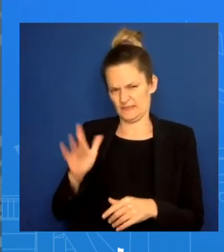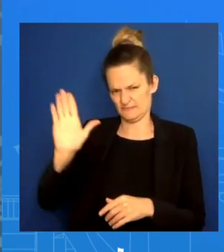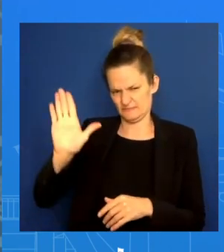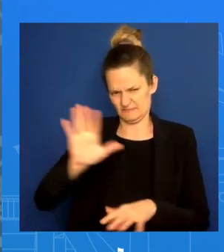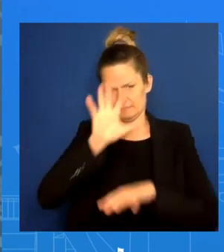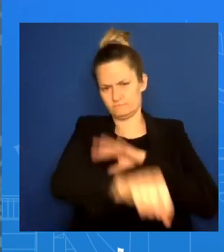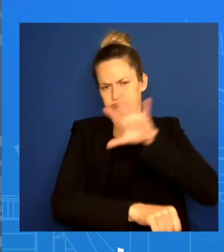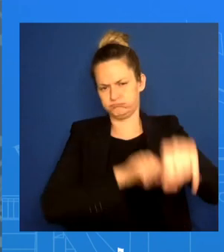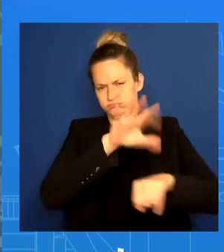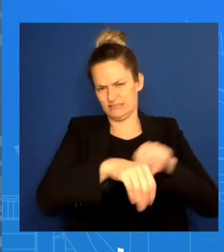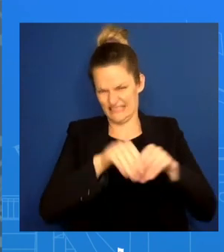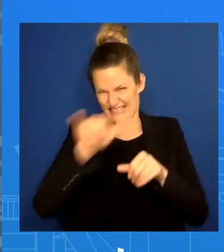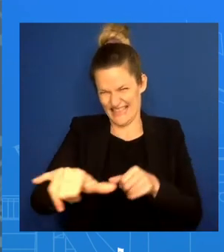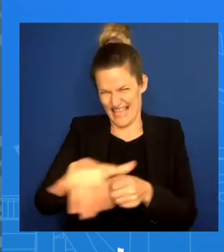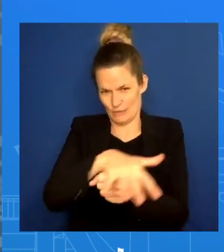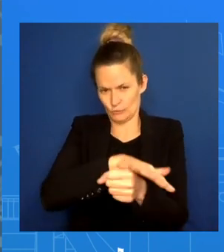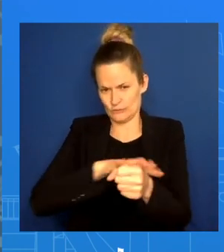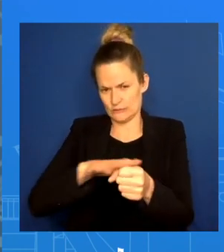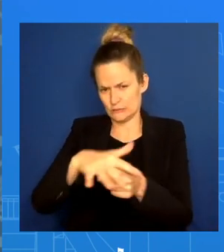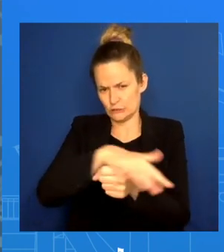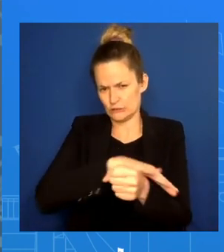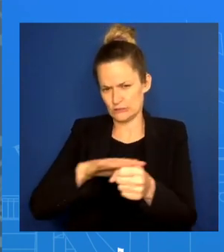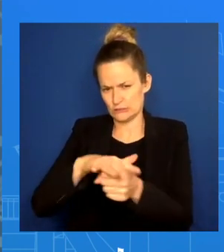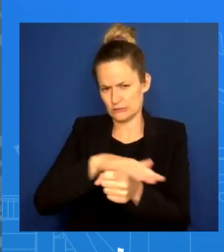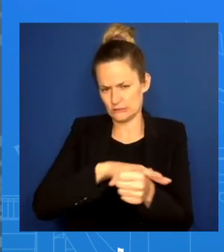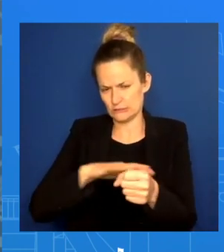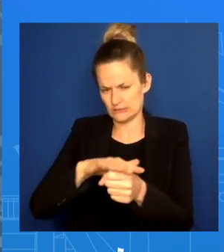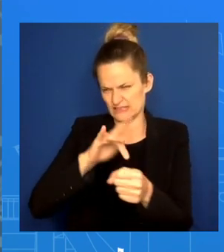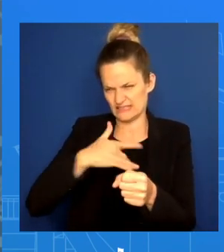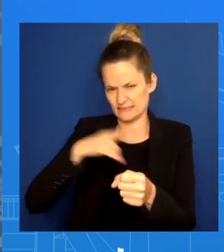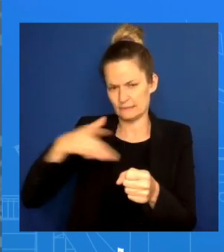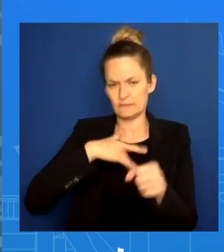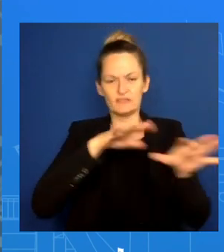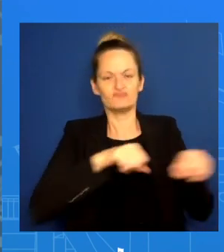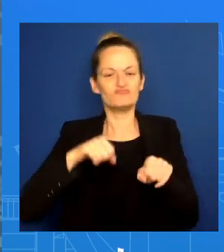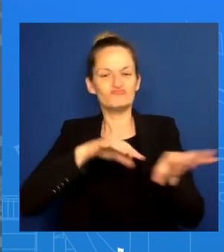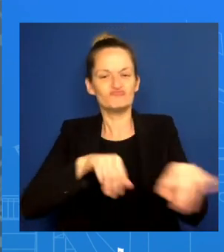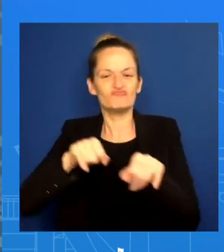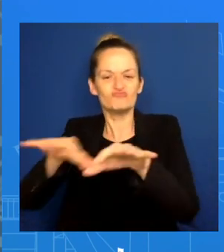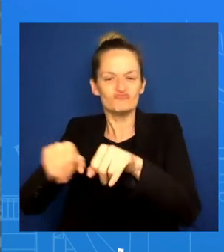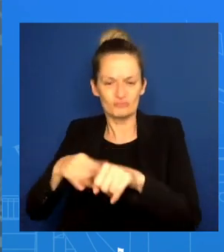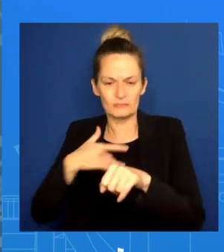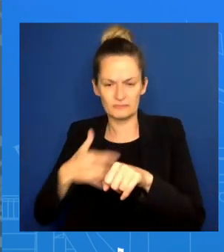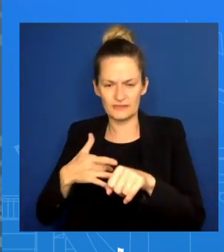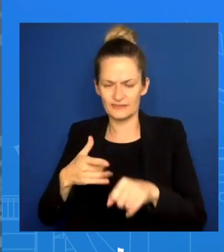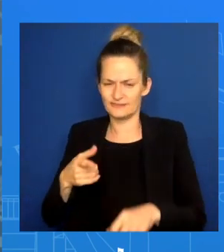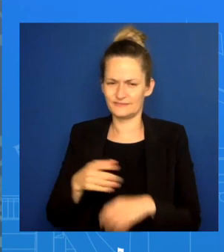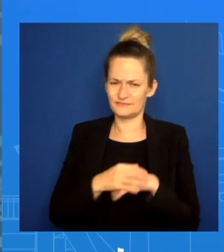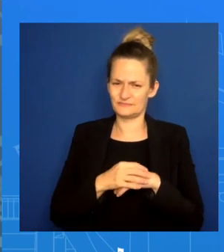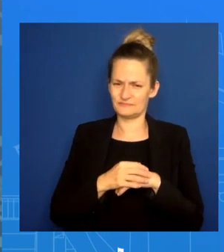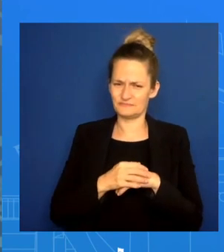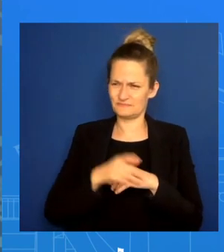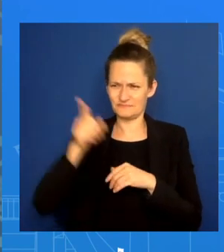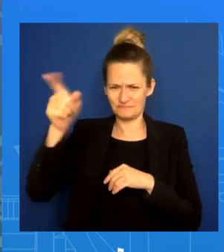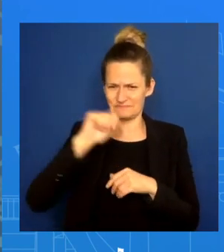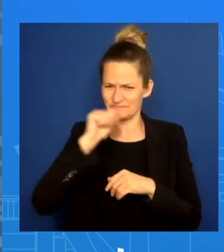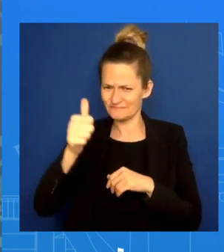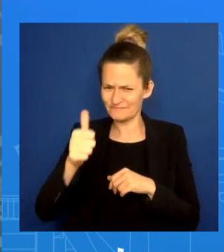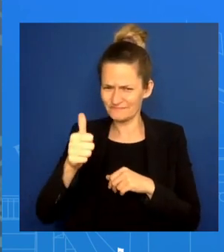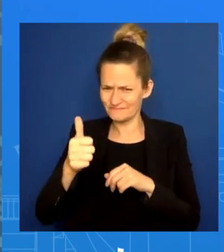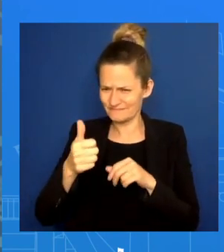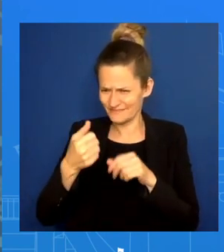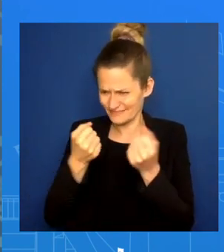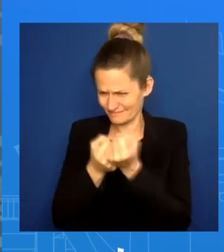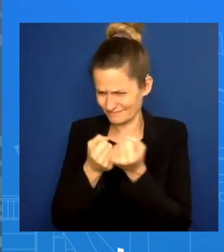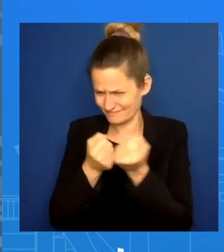behavior towards nations that border on the sea or are in the South